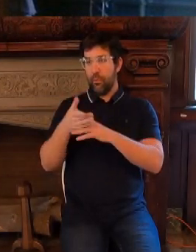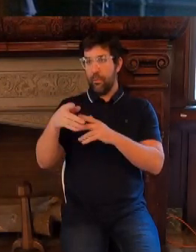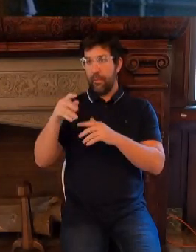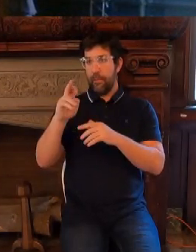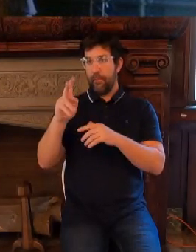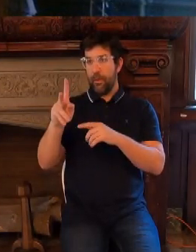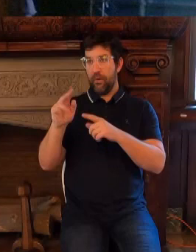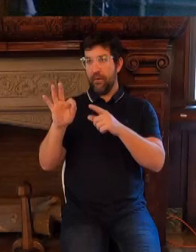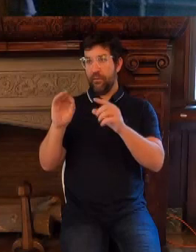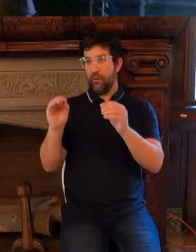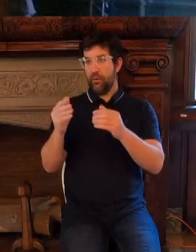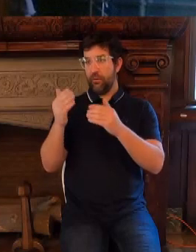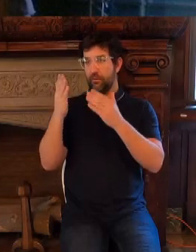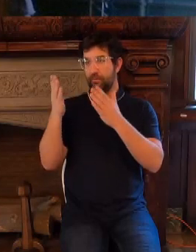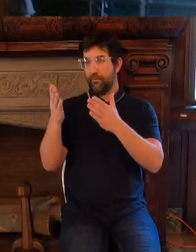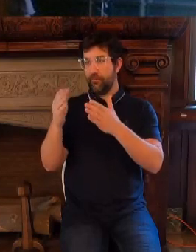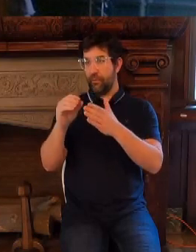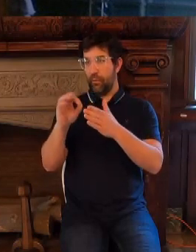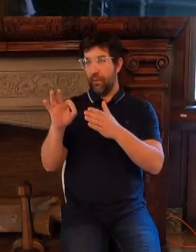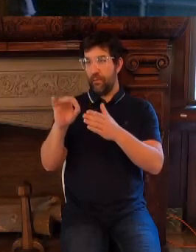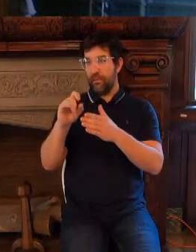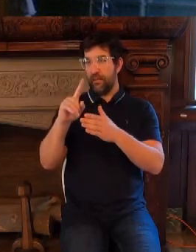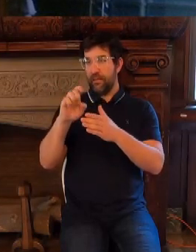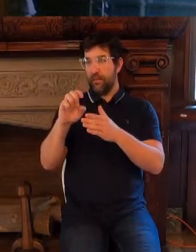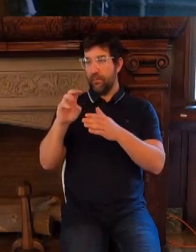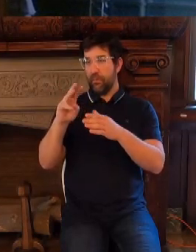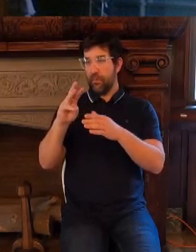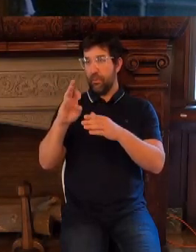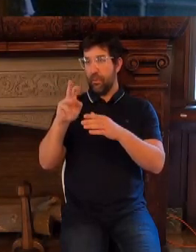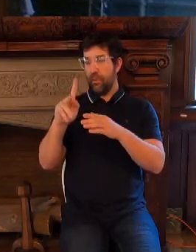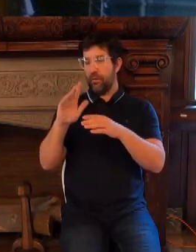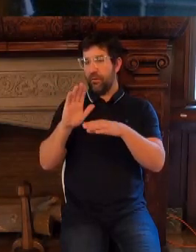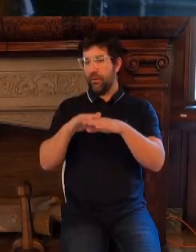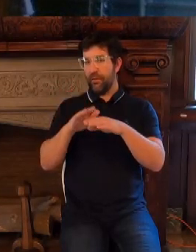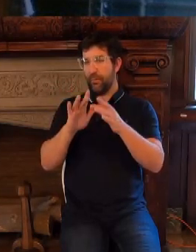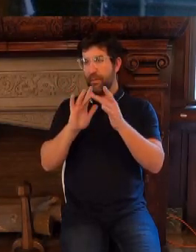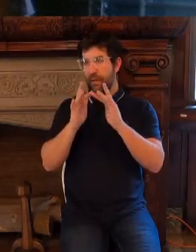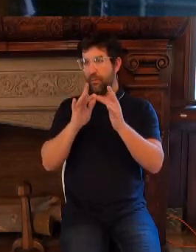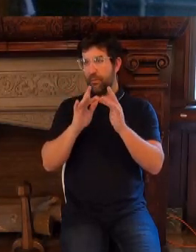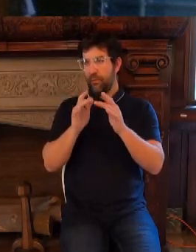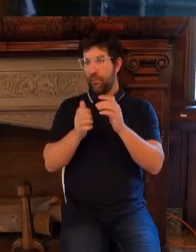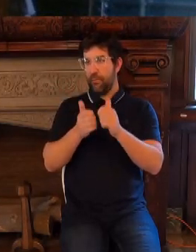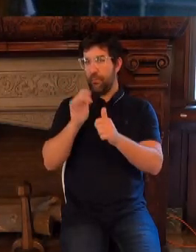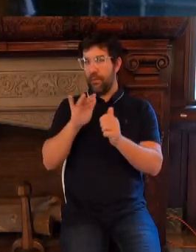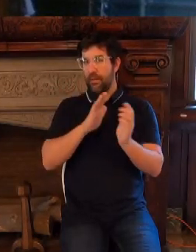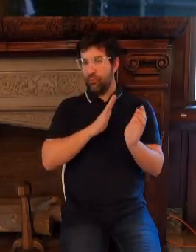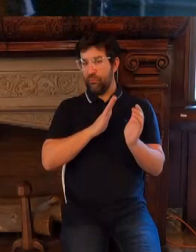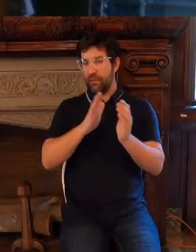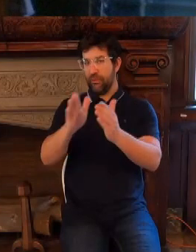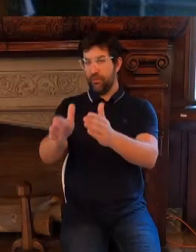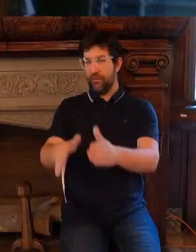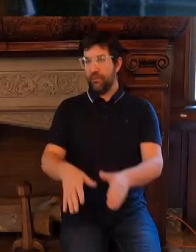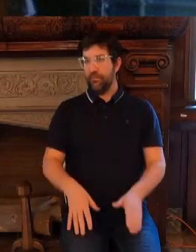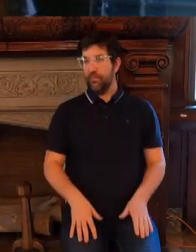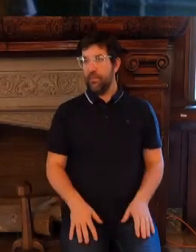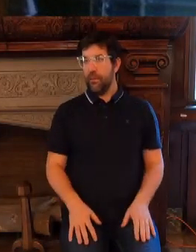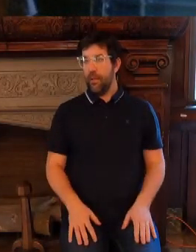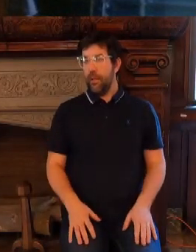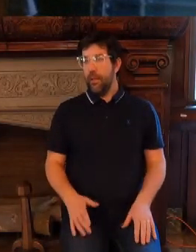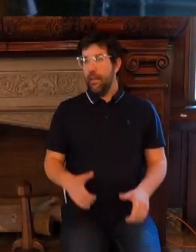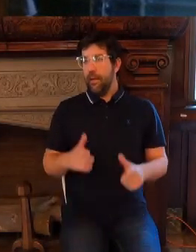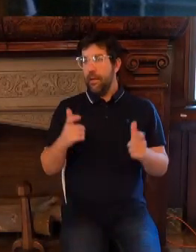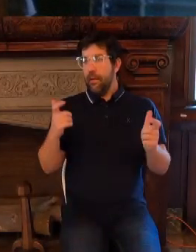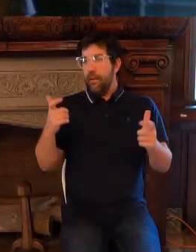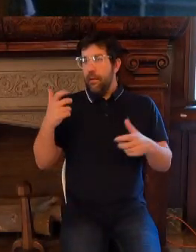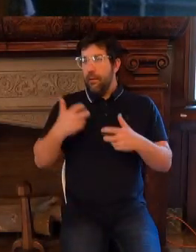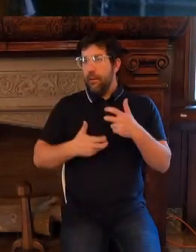no provision to get off of the sidewalks onto a network for most of that stretch. A big problem is getting